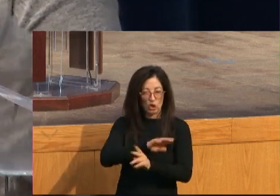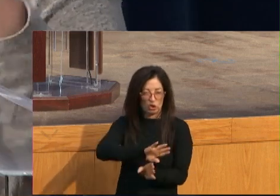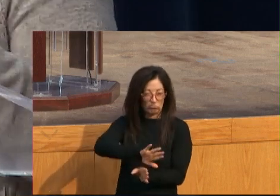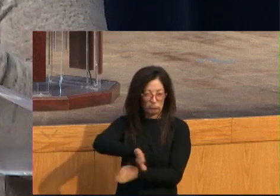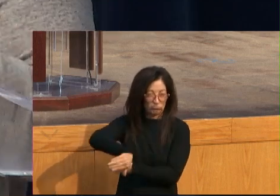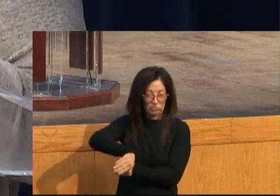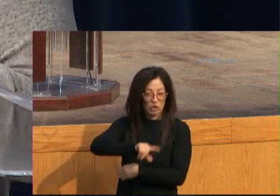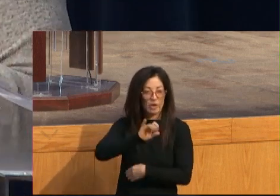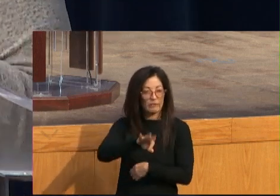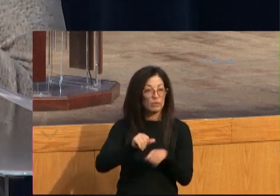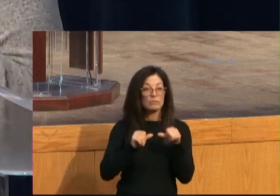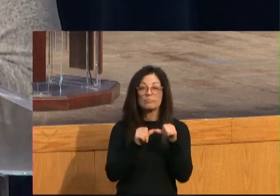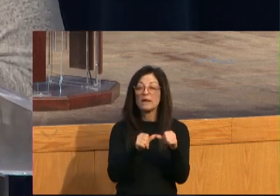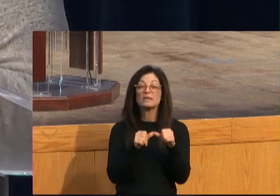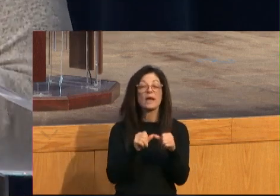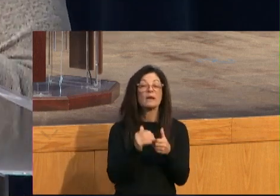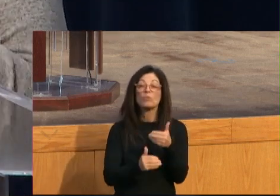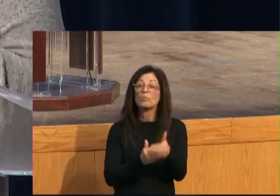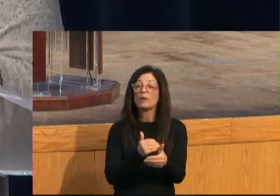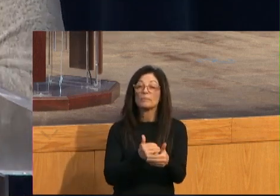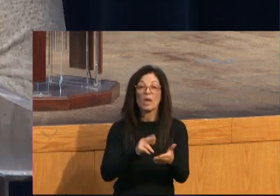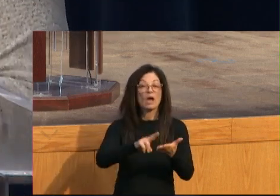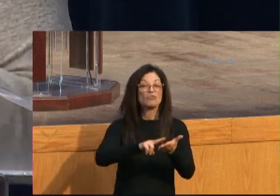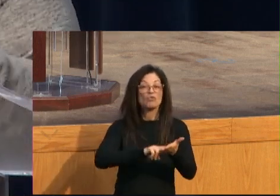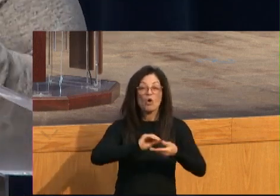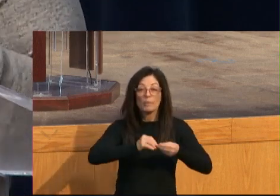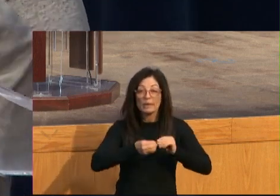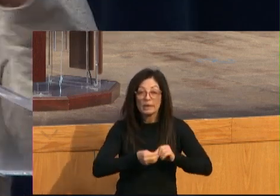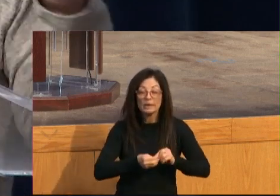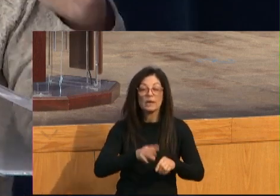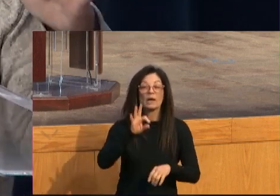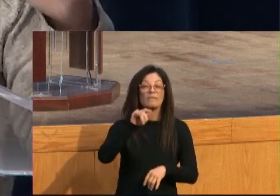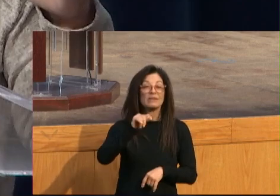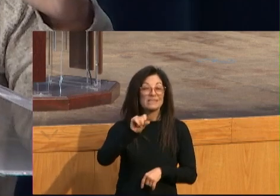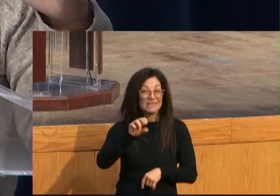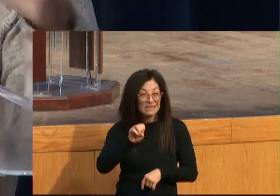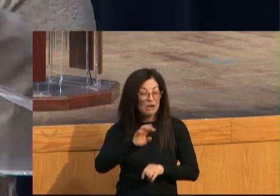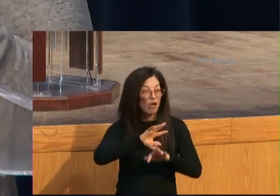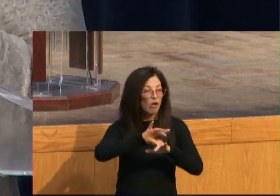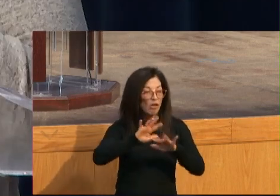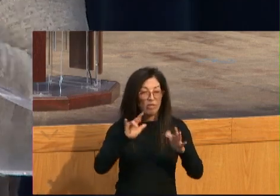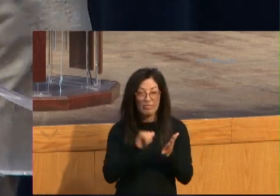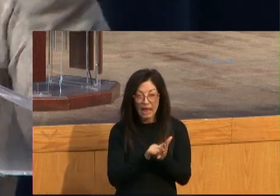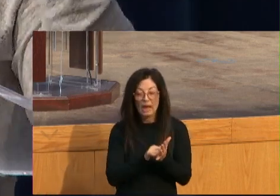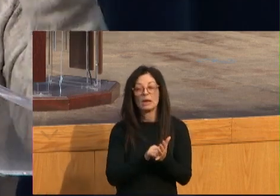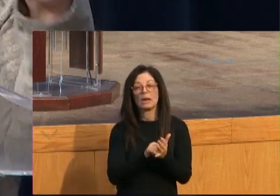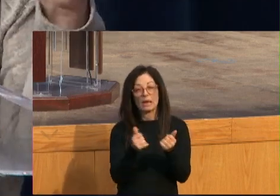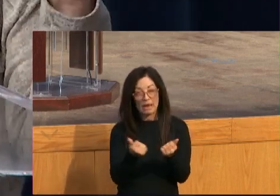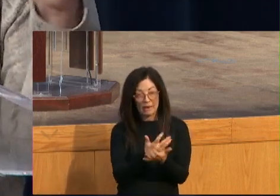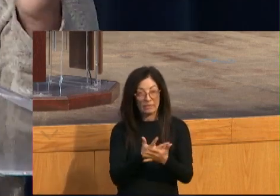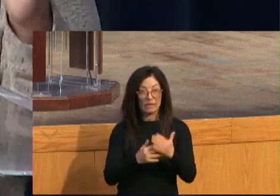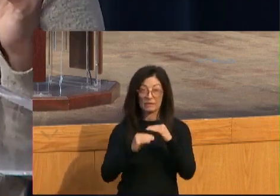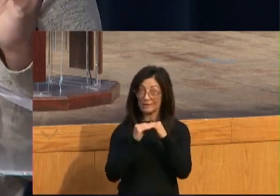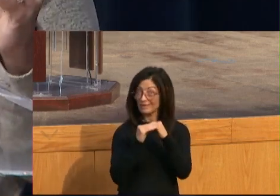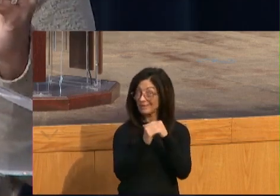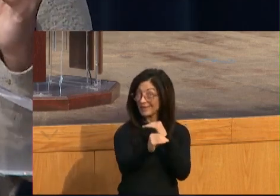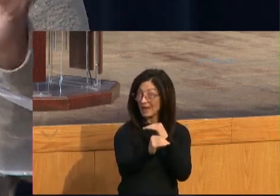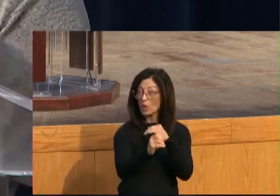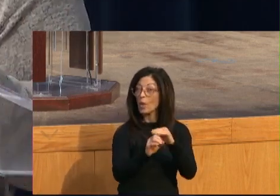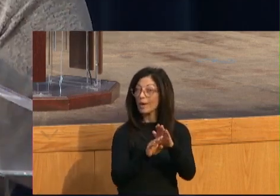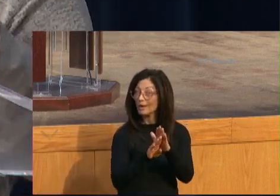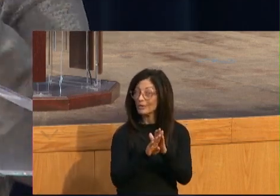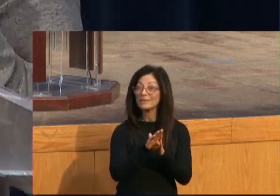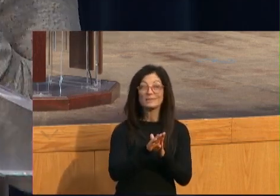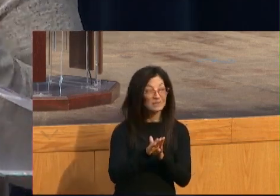maintain our momentum, our enrollment, our FTSE, all of this stuff, remains either flat or